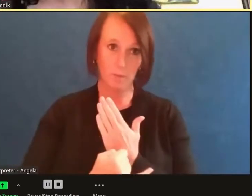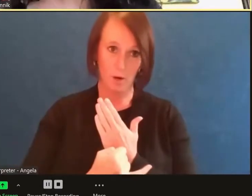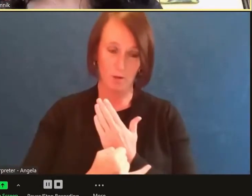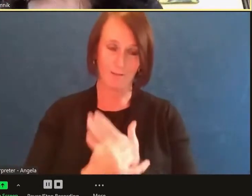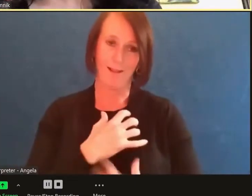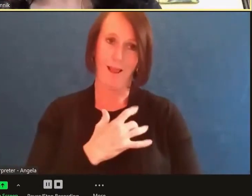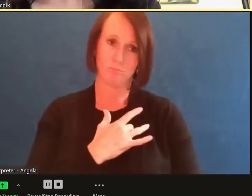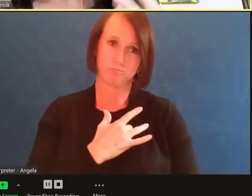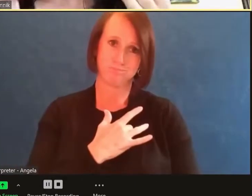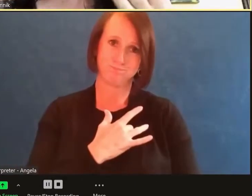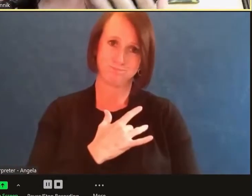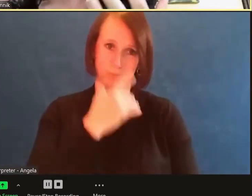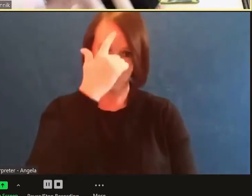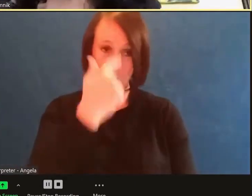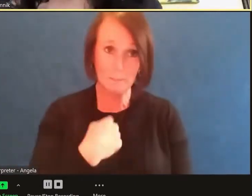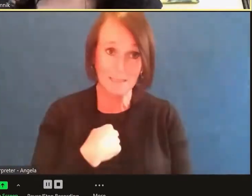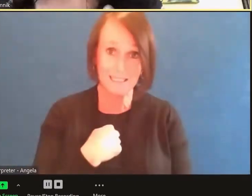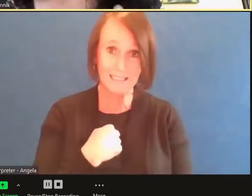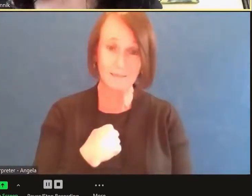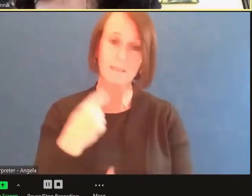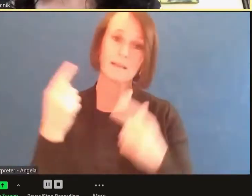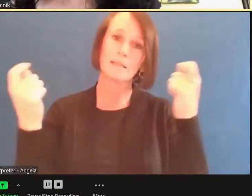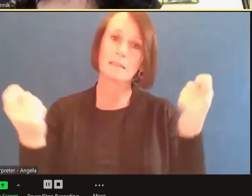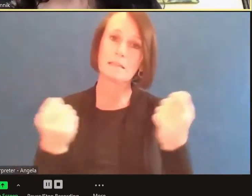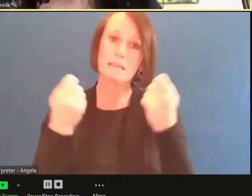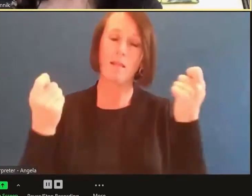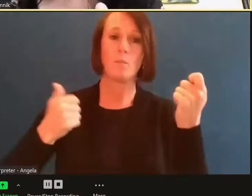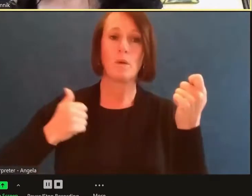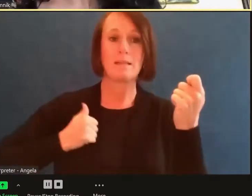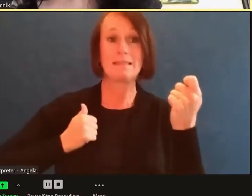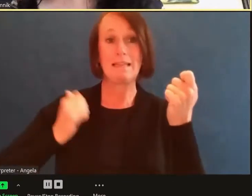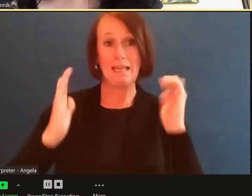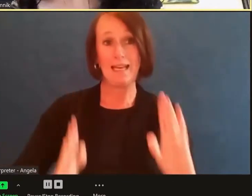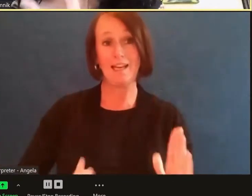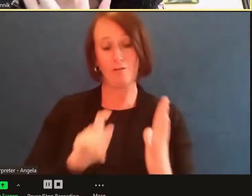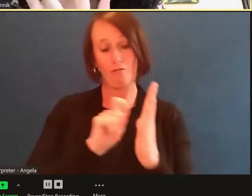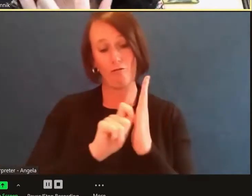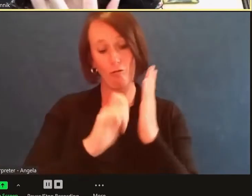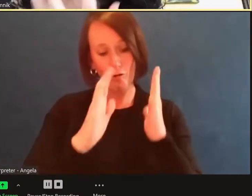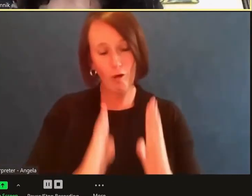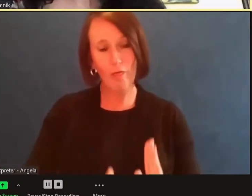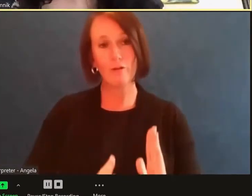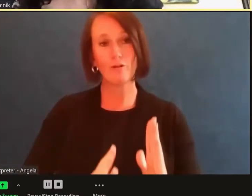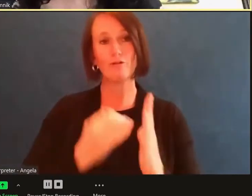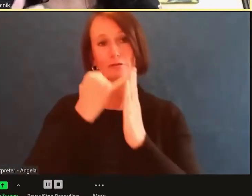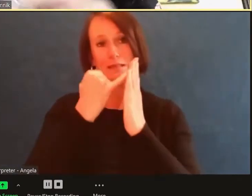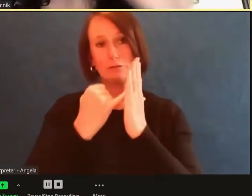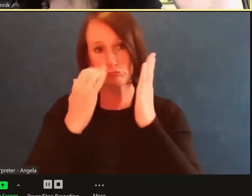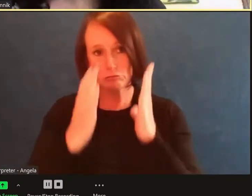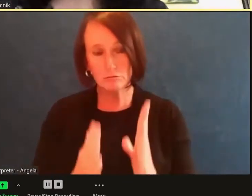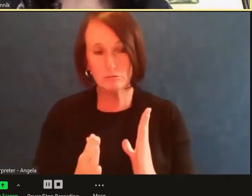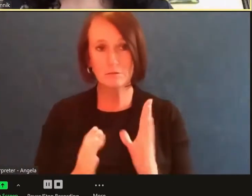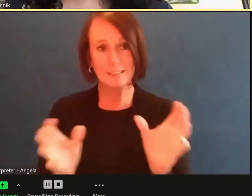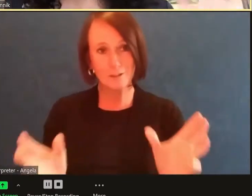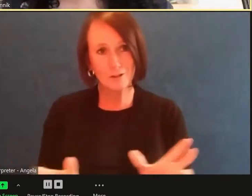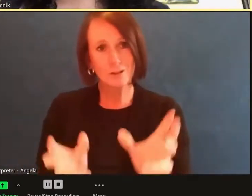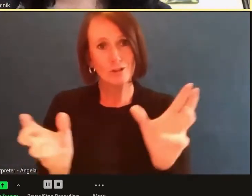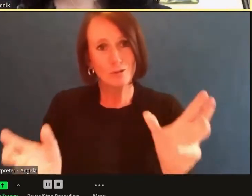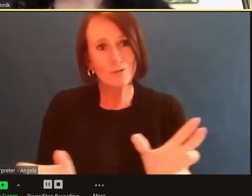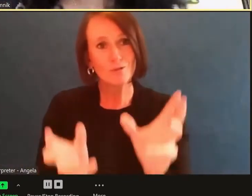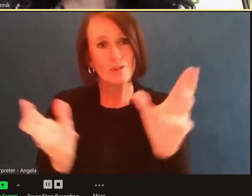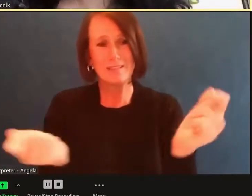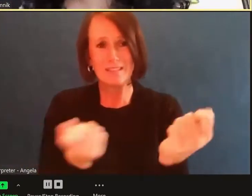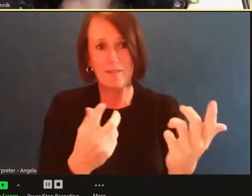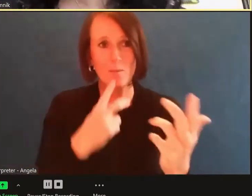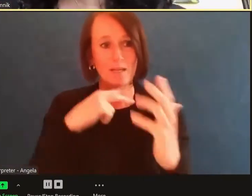heart because it celebrates Canadian authors and illustrators, and it encourages everyone to read